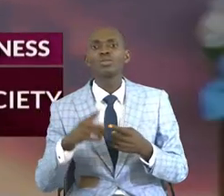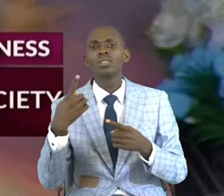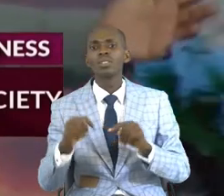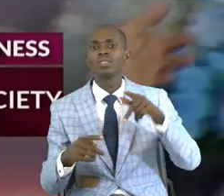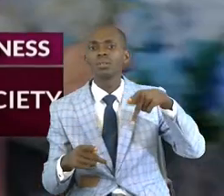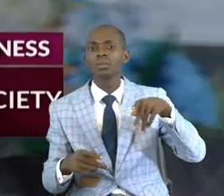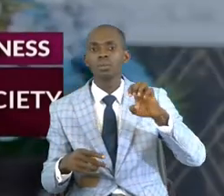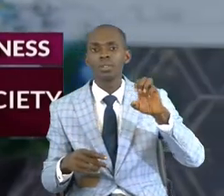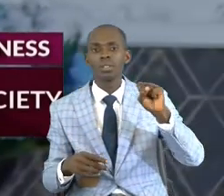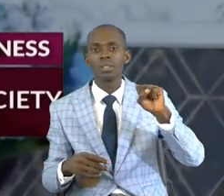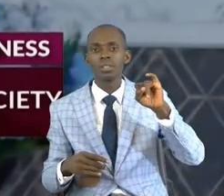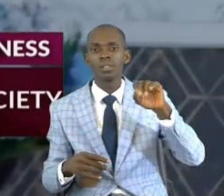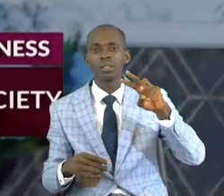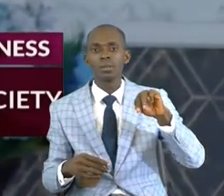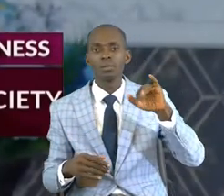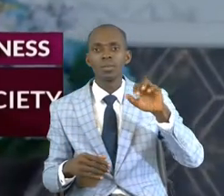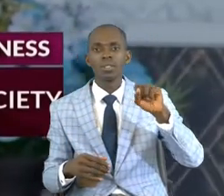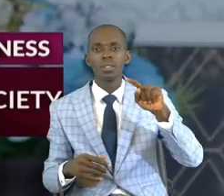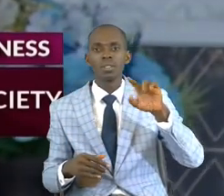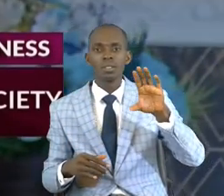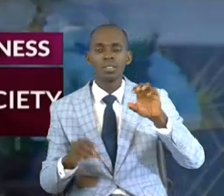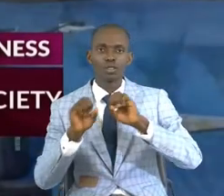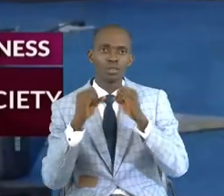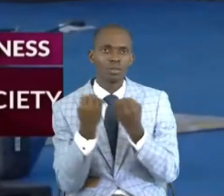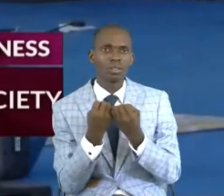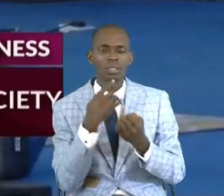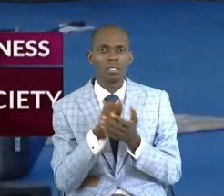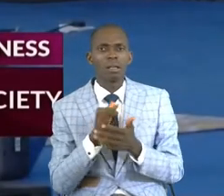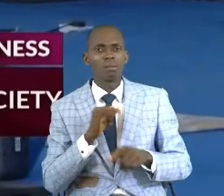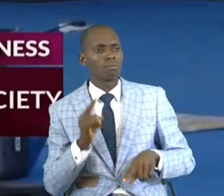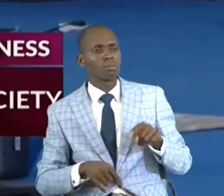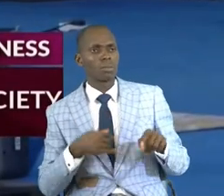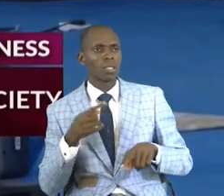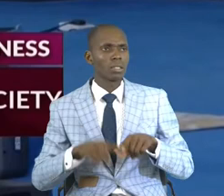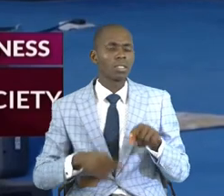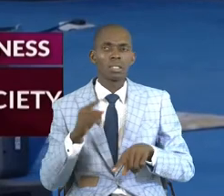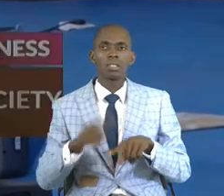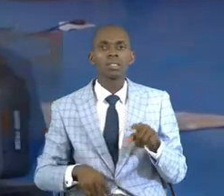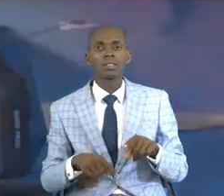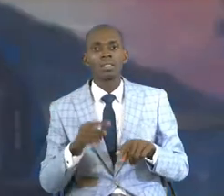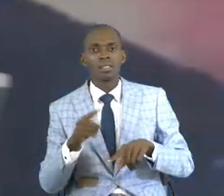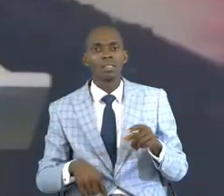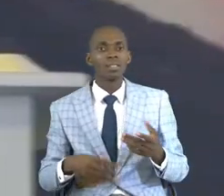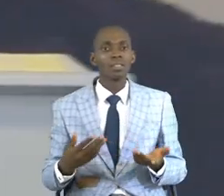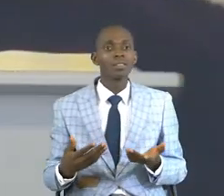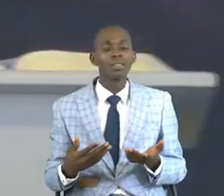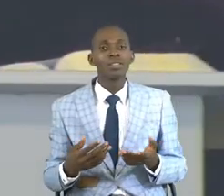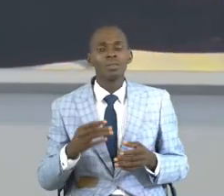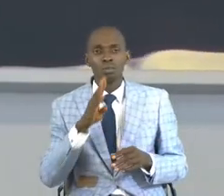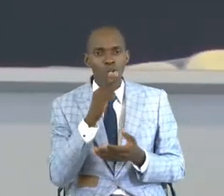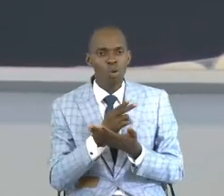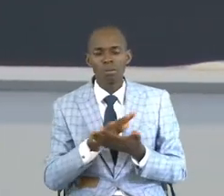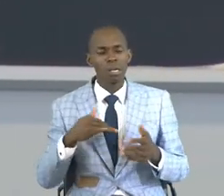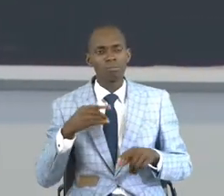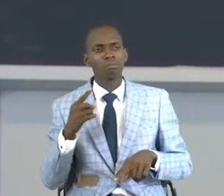say, cannot, cannot, cannot. Bear fruit, you cannot. Be happy, you cannot. Be holy, you cannot.